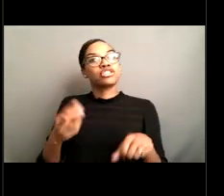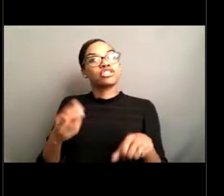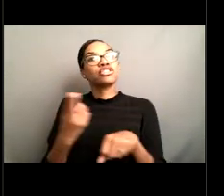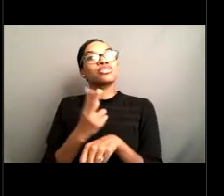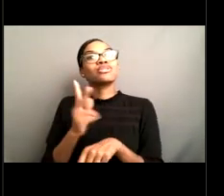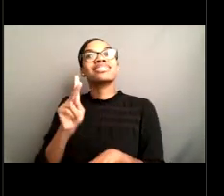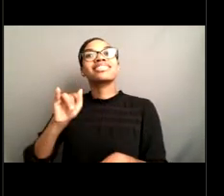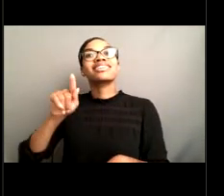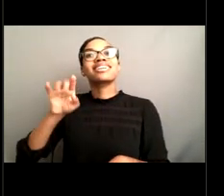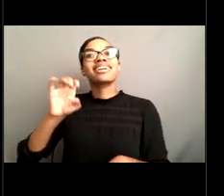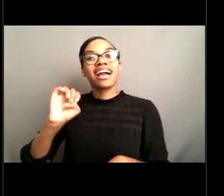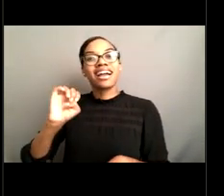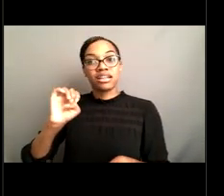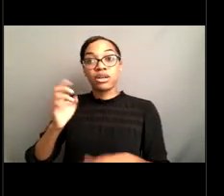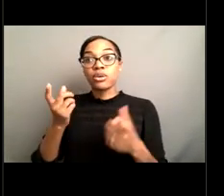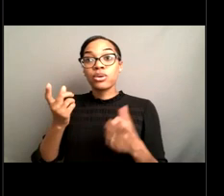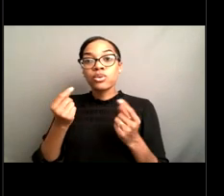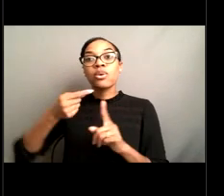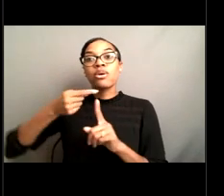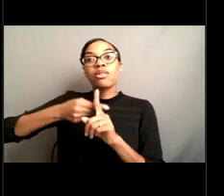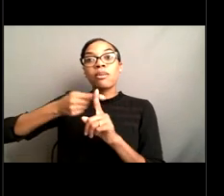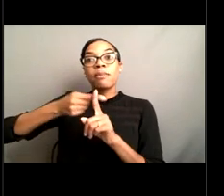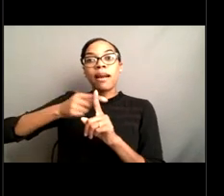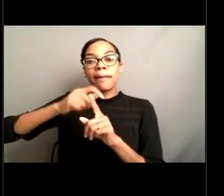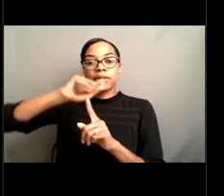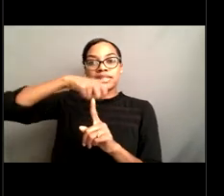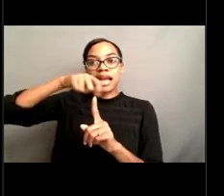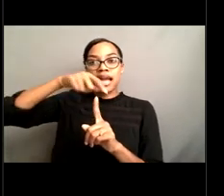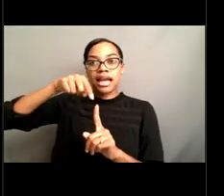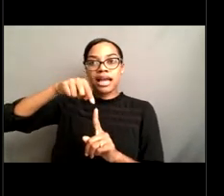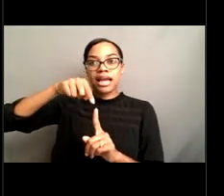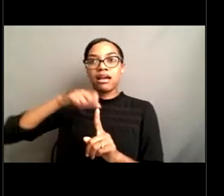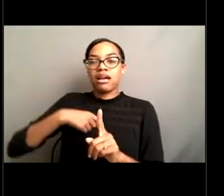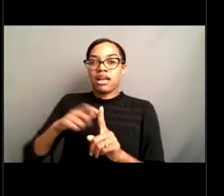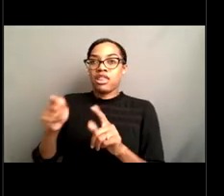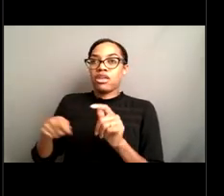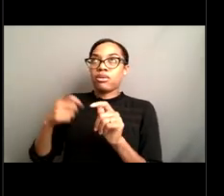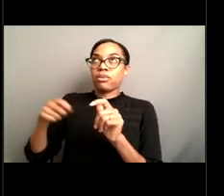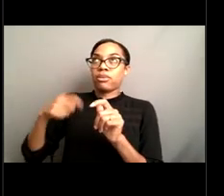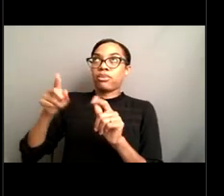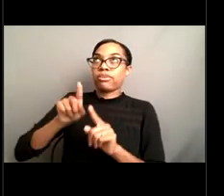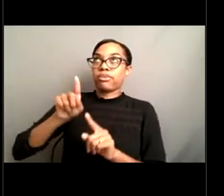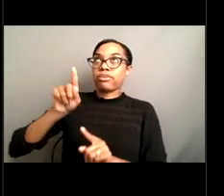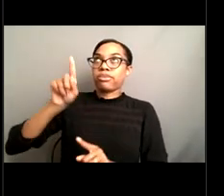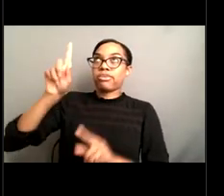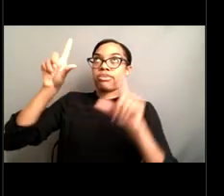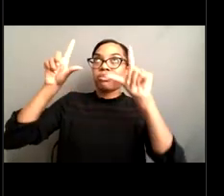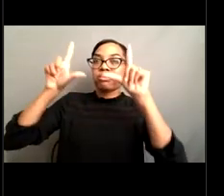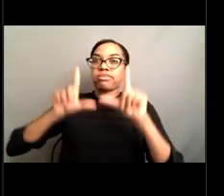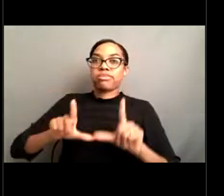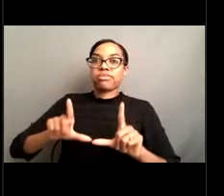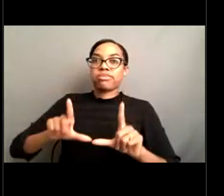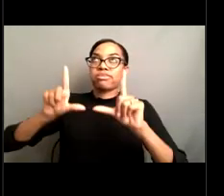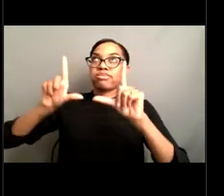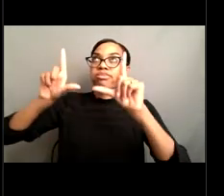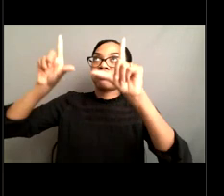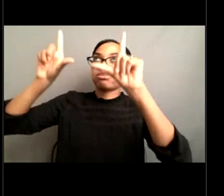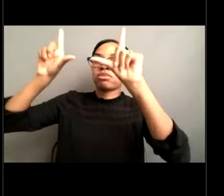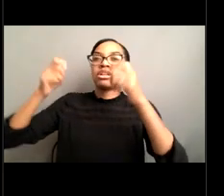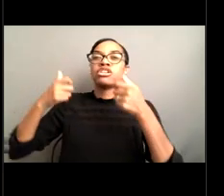like that onto a kite, and they would fly the kite as high as they could, and they would take a temperature reading, and they tried to get it down real quick